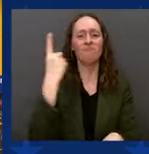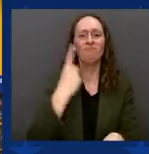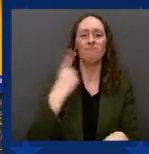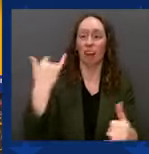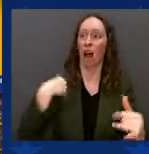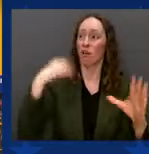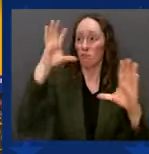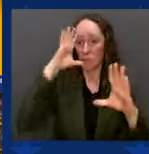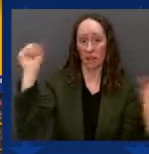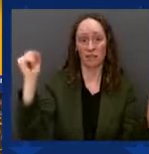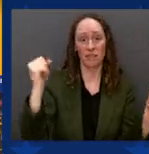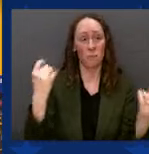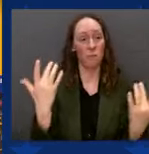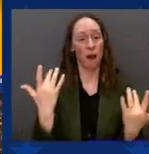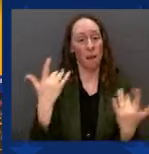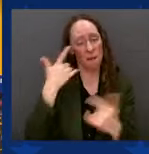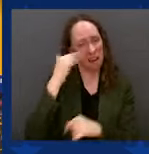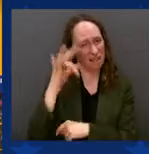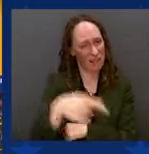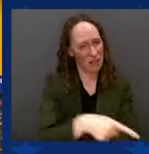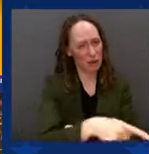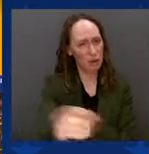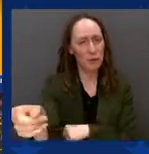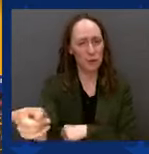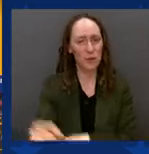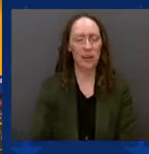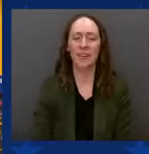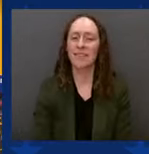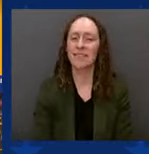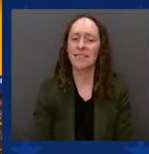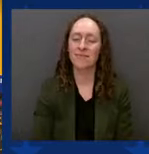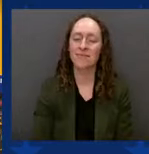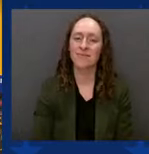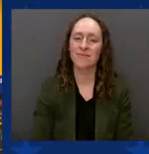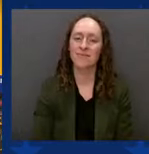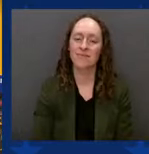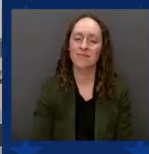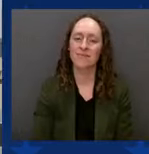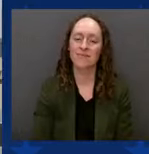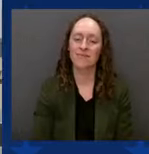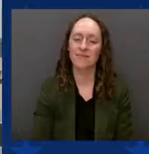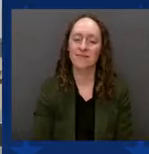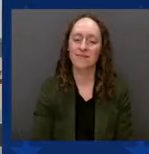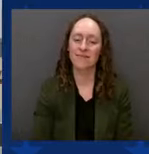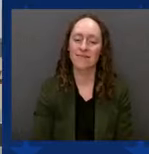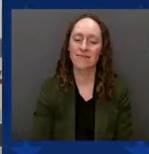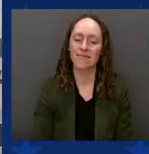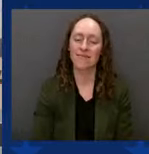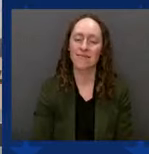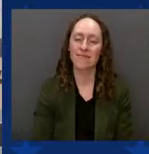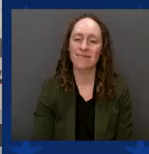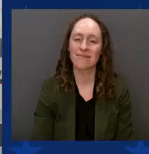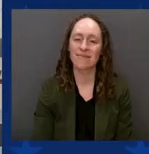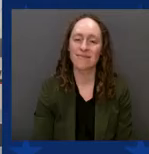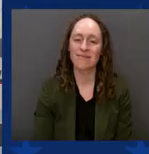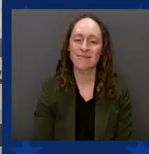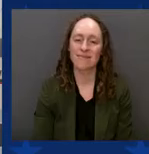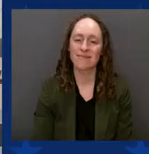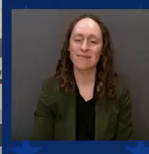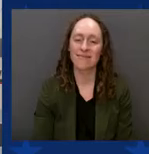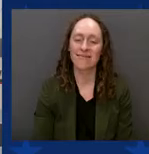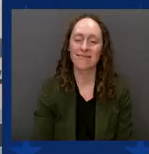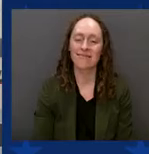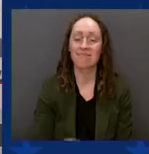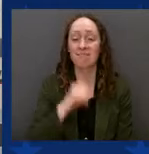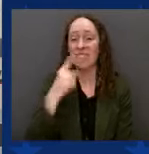And again, they say, you know, I've told your son, he got good blood, my